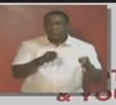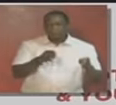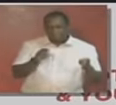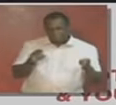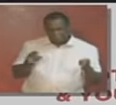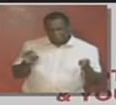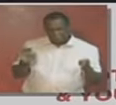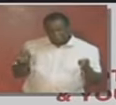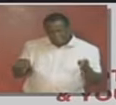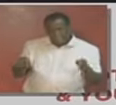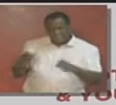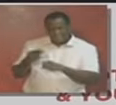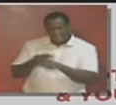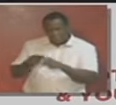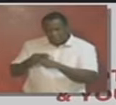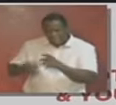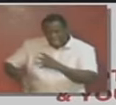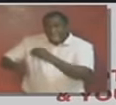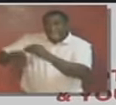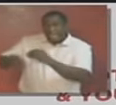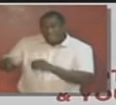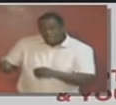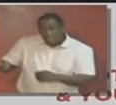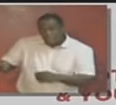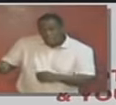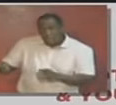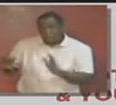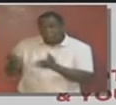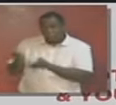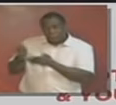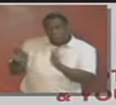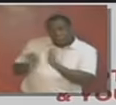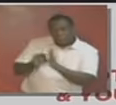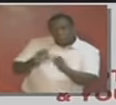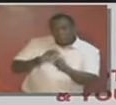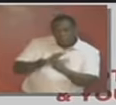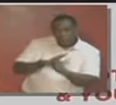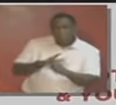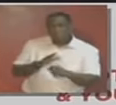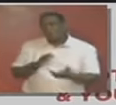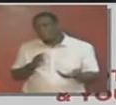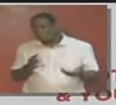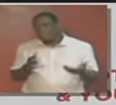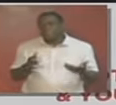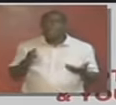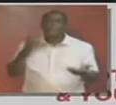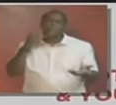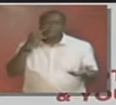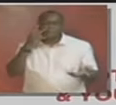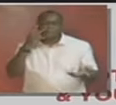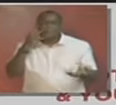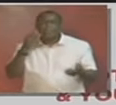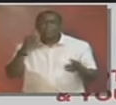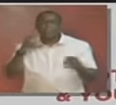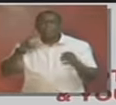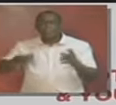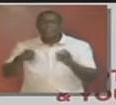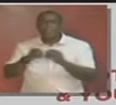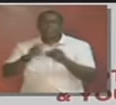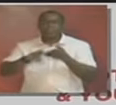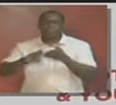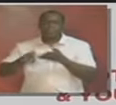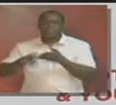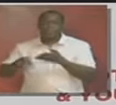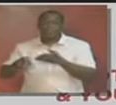It may at some point be reconsidered. They've tested dogs for COVID screening in the past, and those results haven't then said